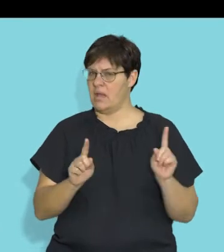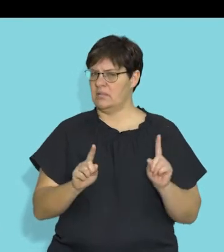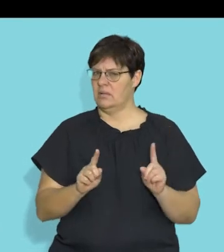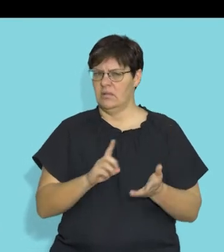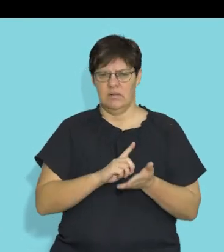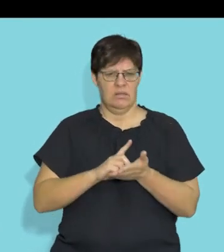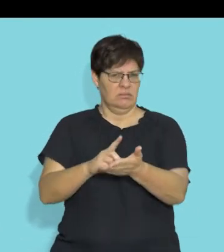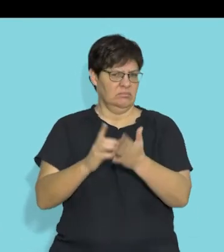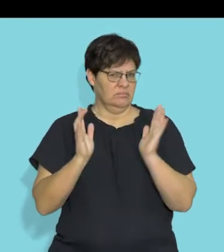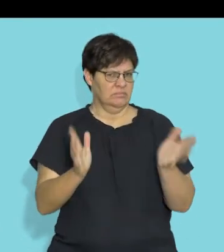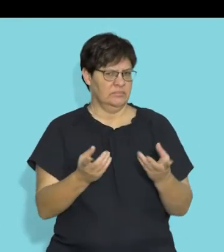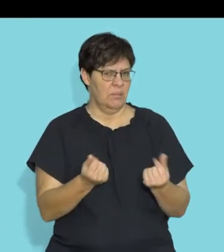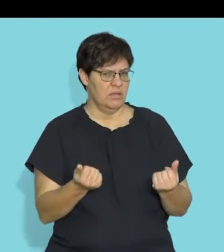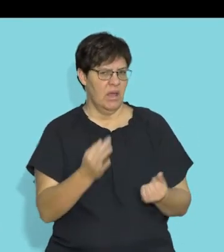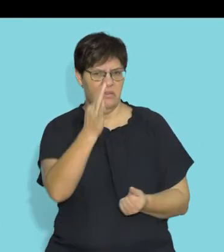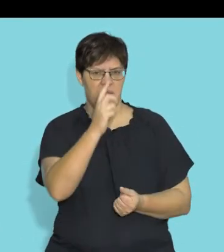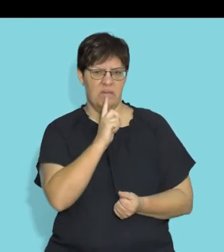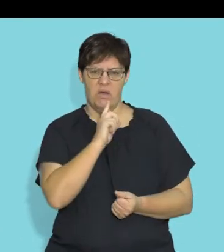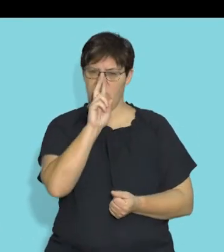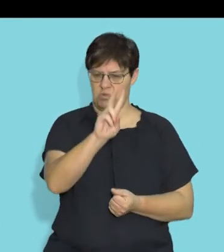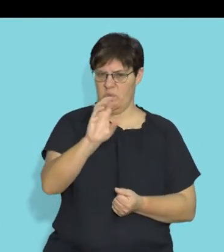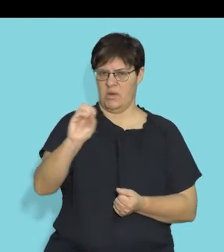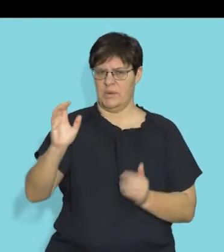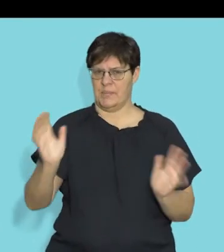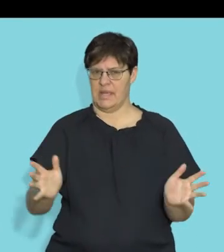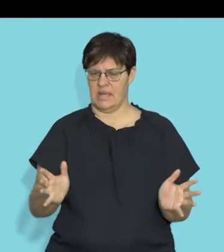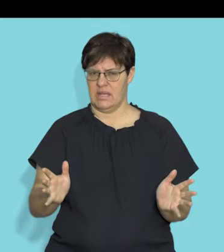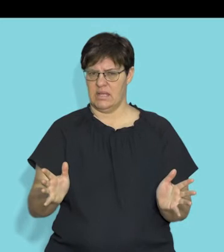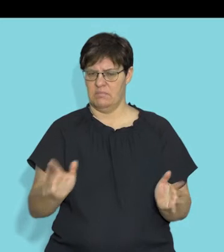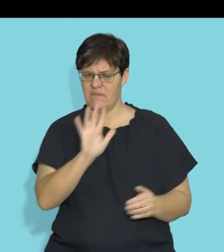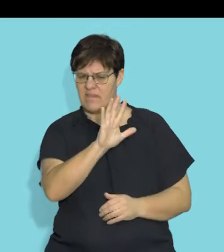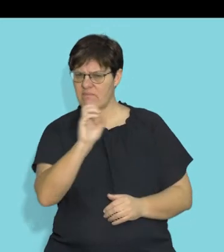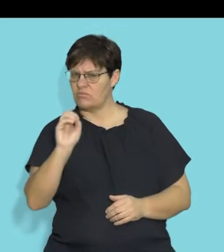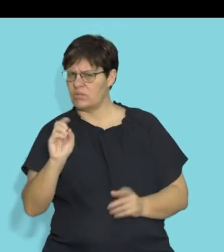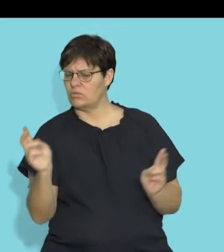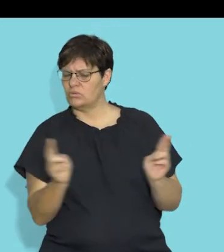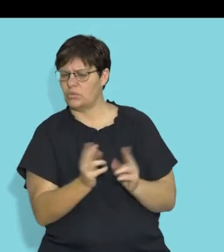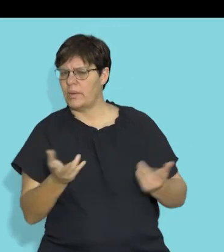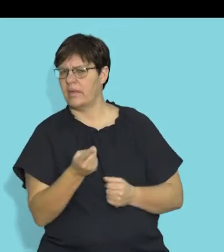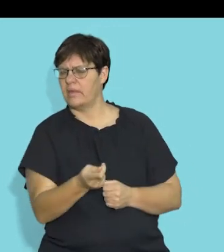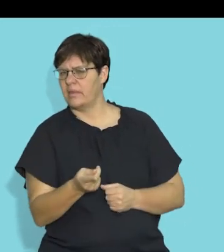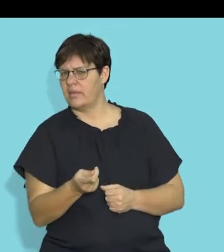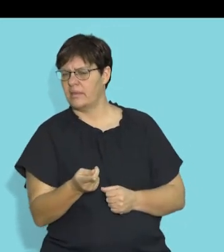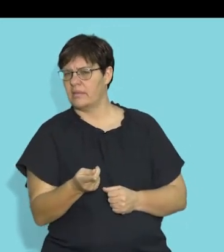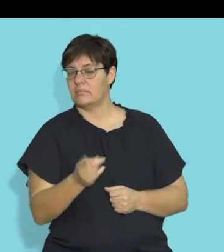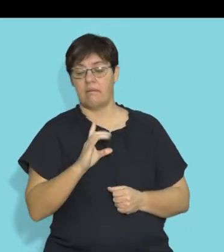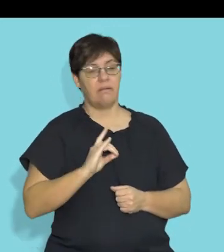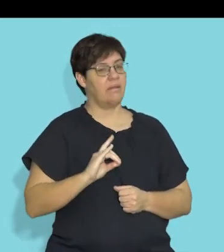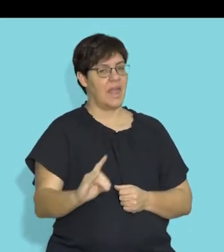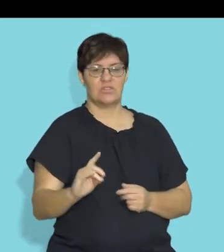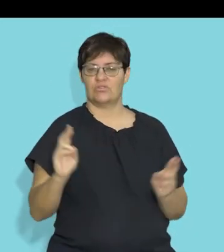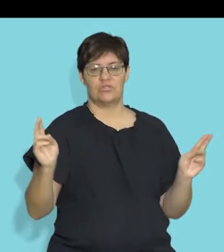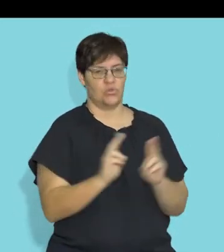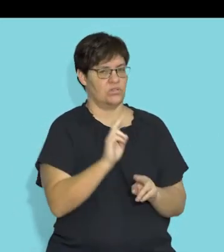3,700. However, you're only depositing 3,200, indicating to you that the cash for